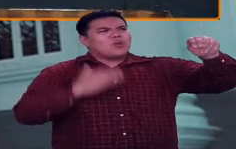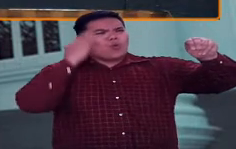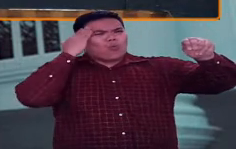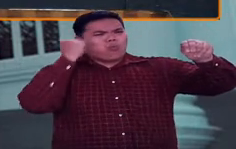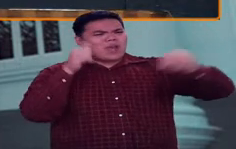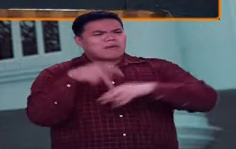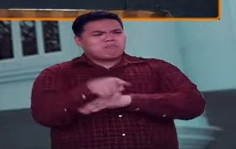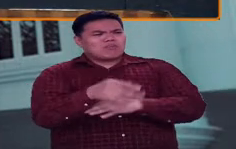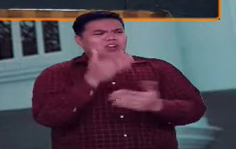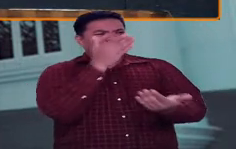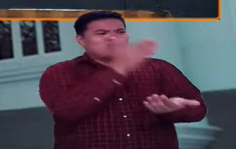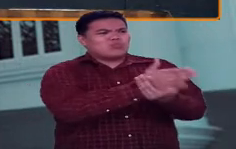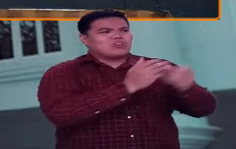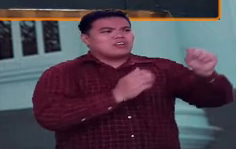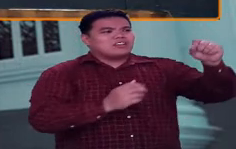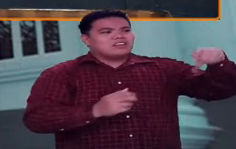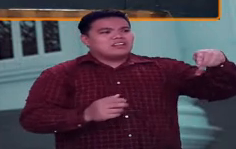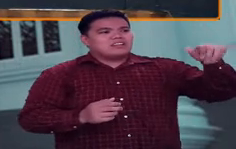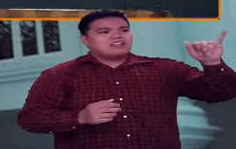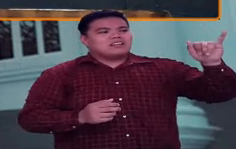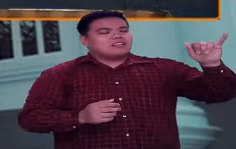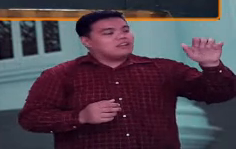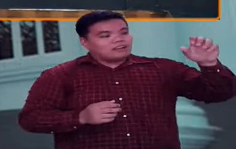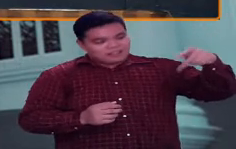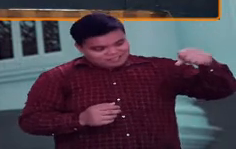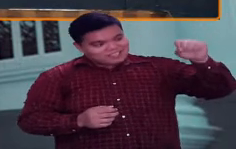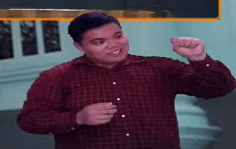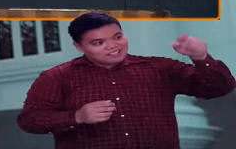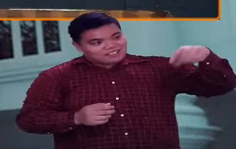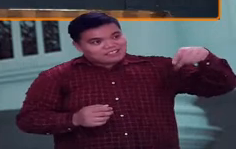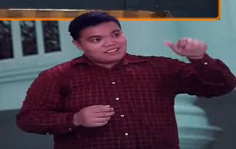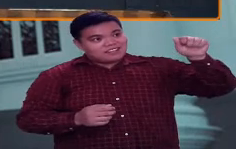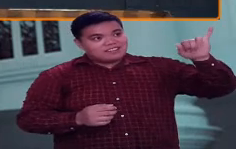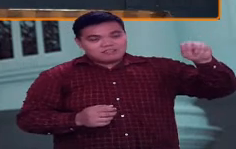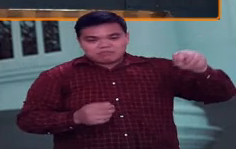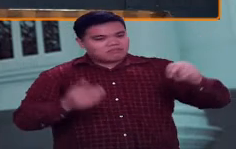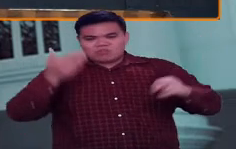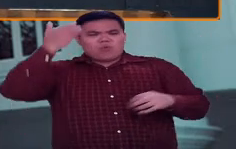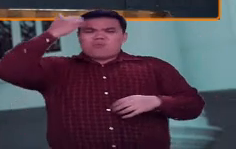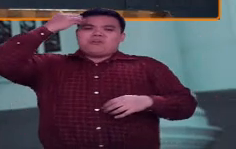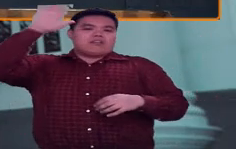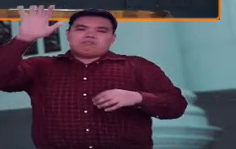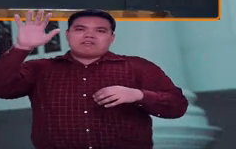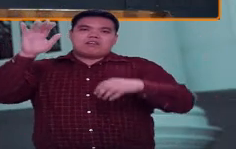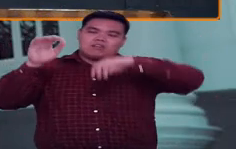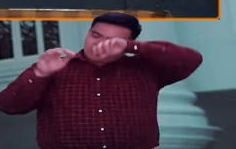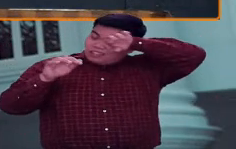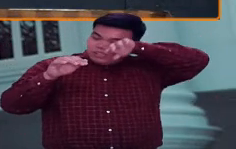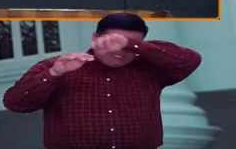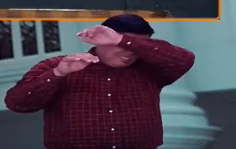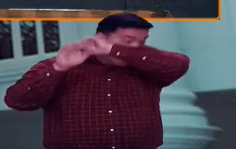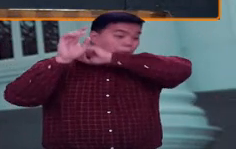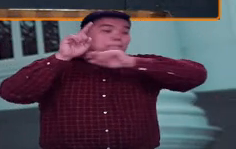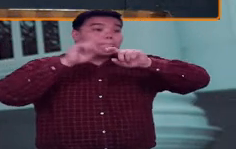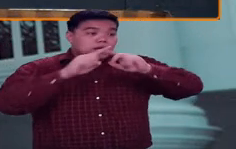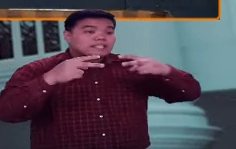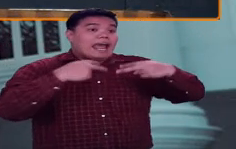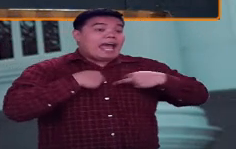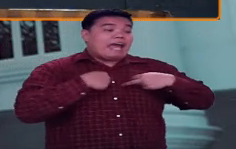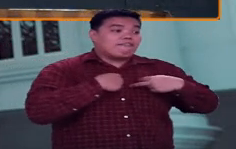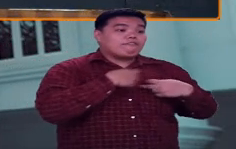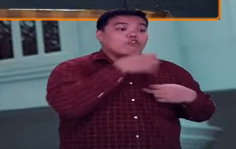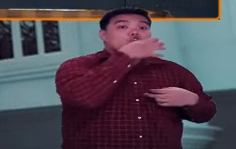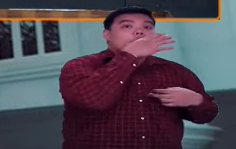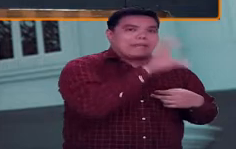go to Spain? I guess we probably really don't know exactly why. But there's some commentators